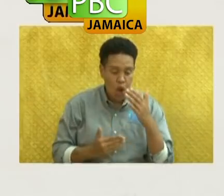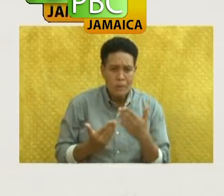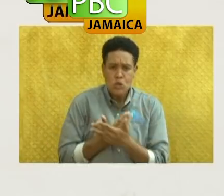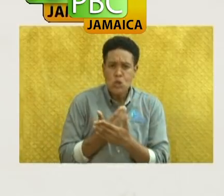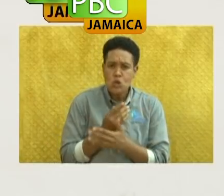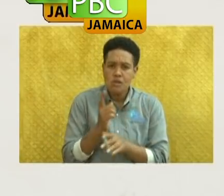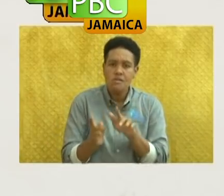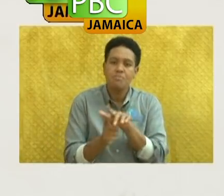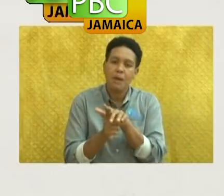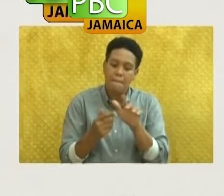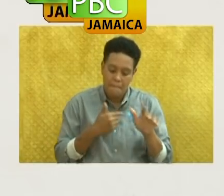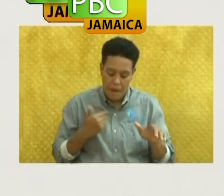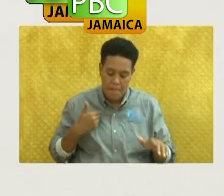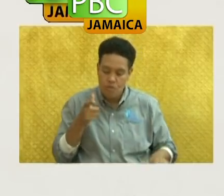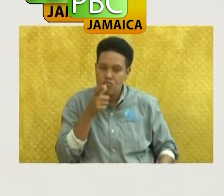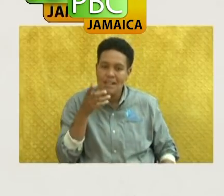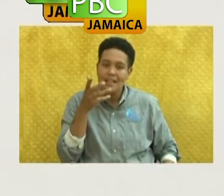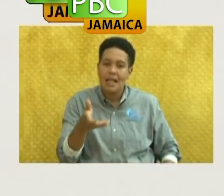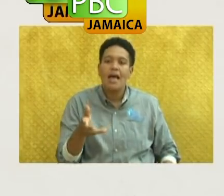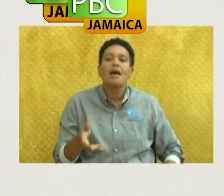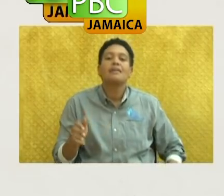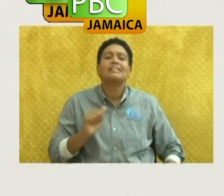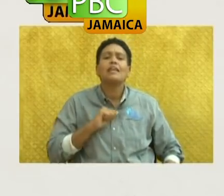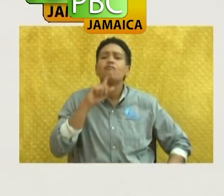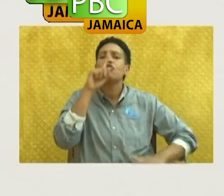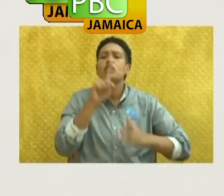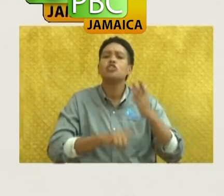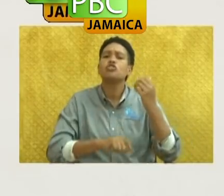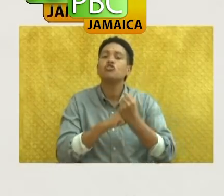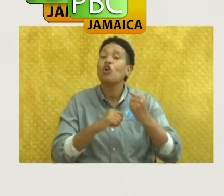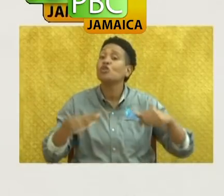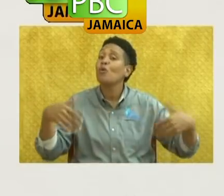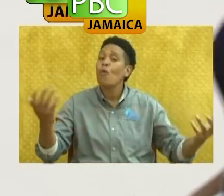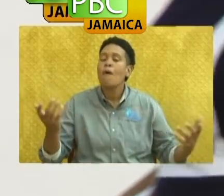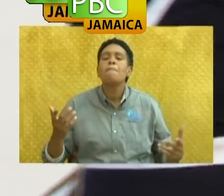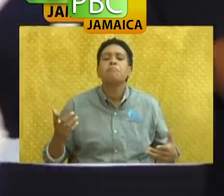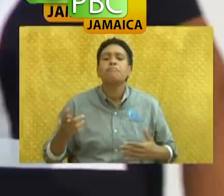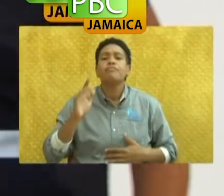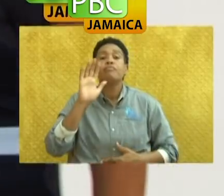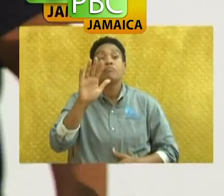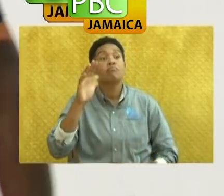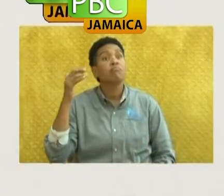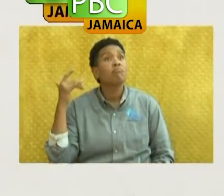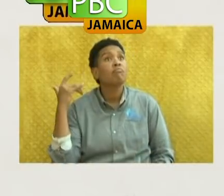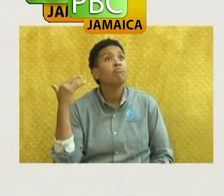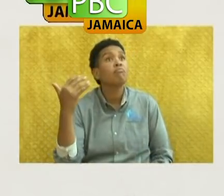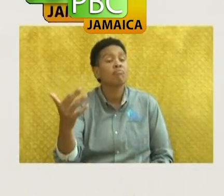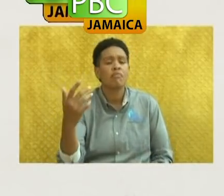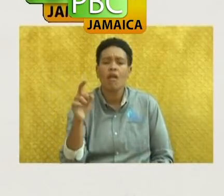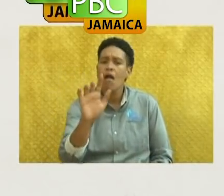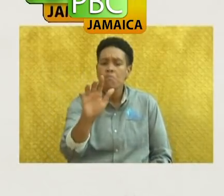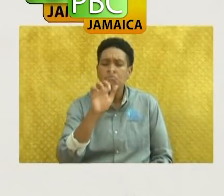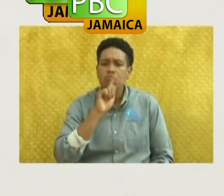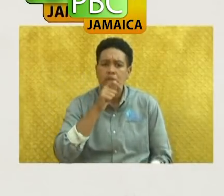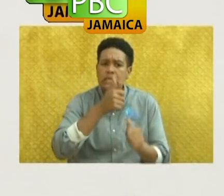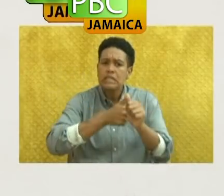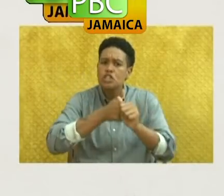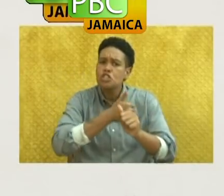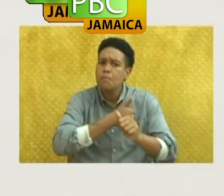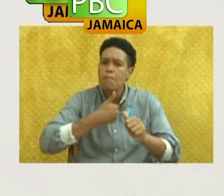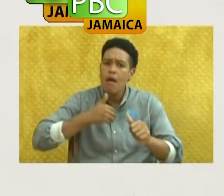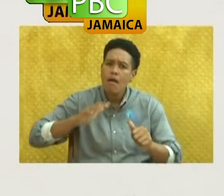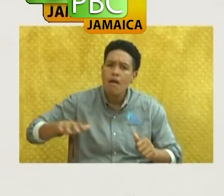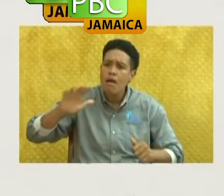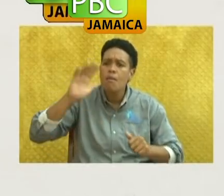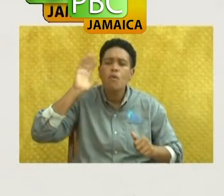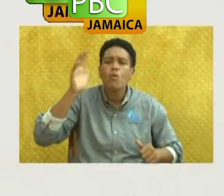new members, and I trust that in due course each member